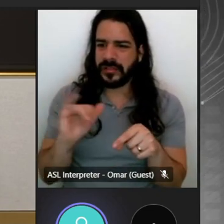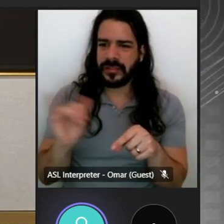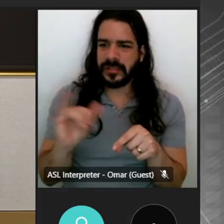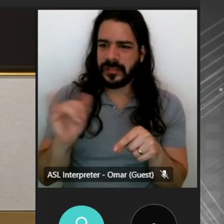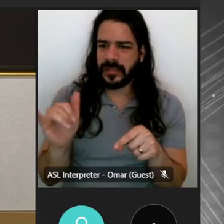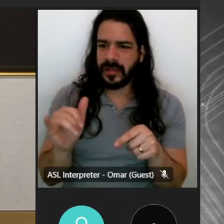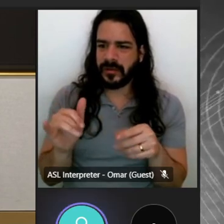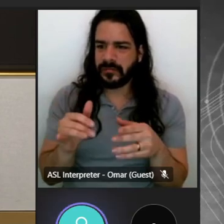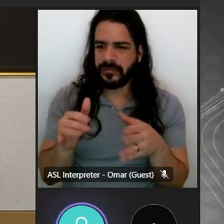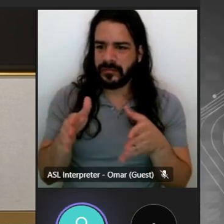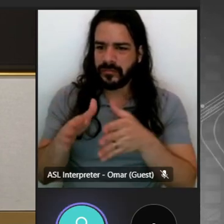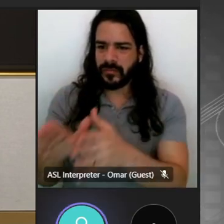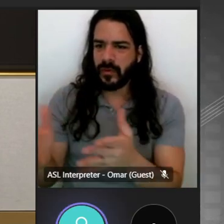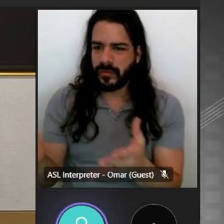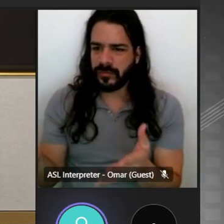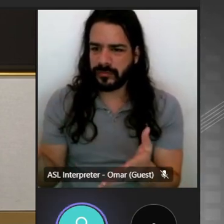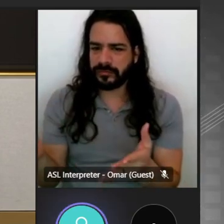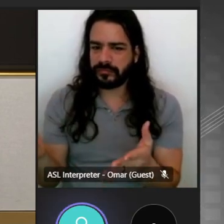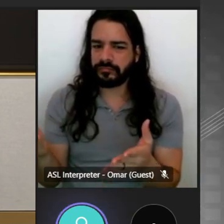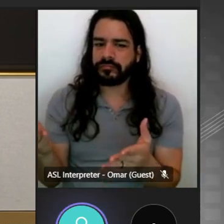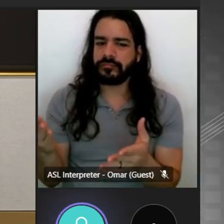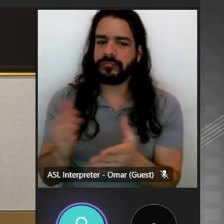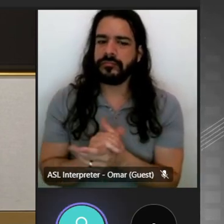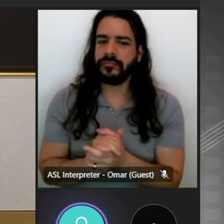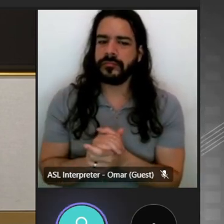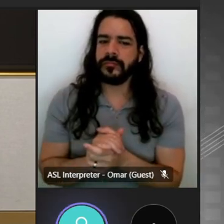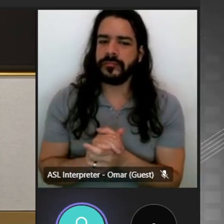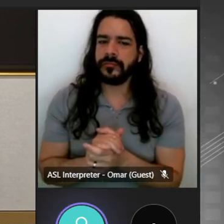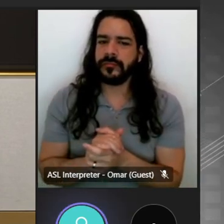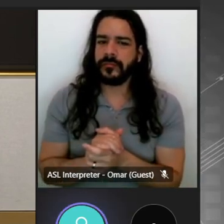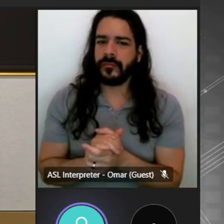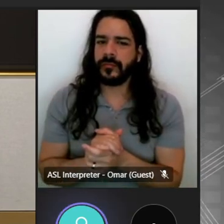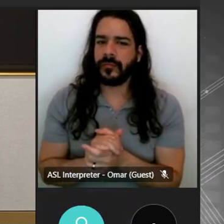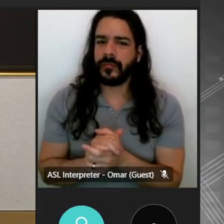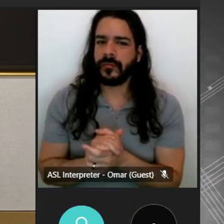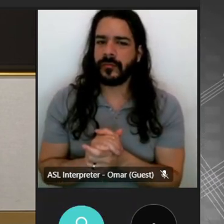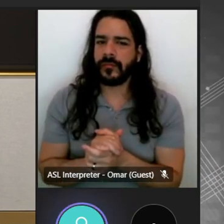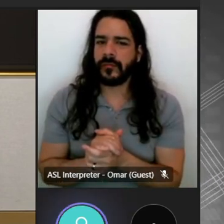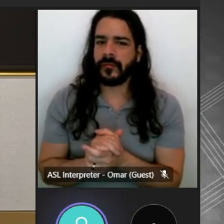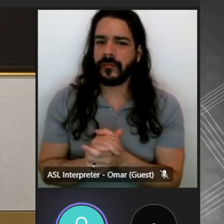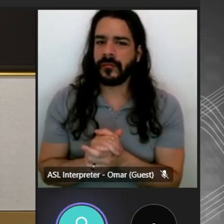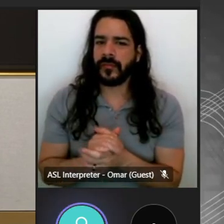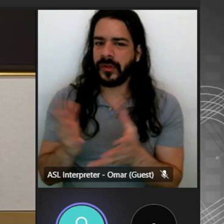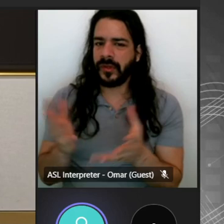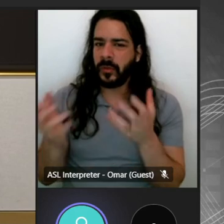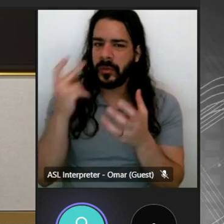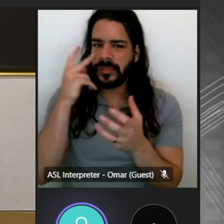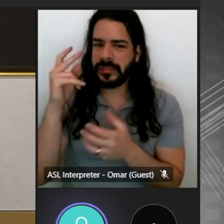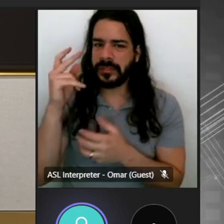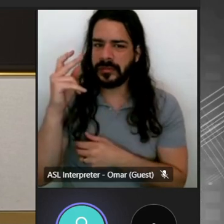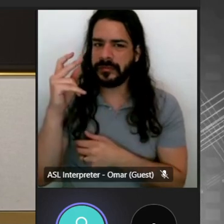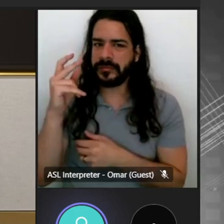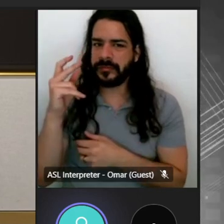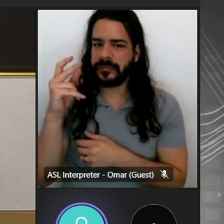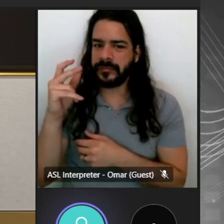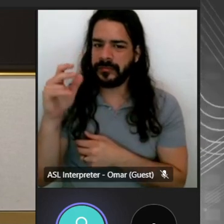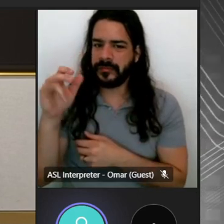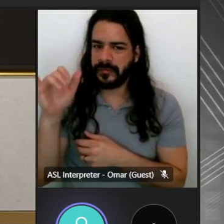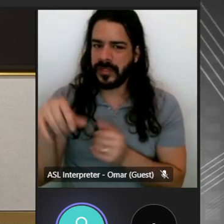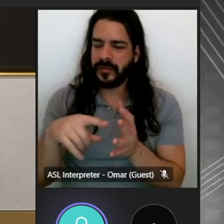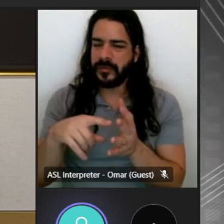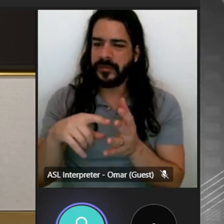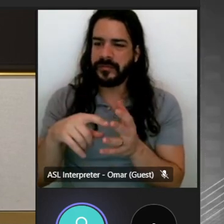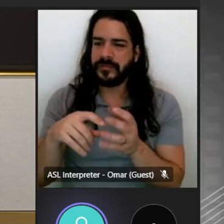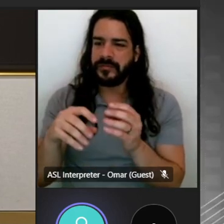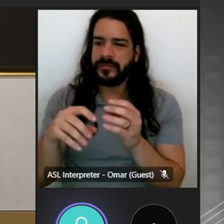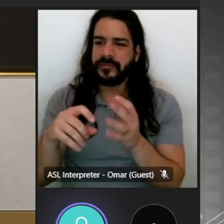same route and taking the express into the Pentagon in D.C., in Northern Virginia, rather. So I'd like to see